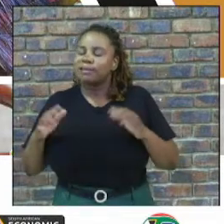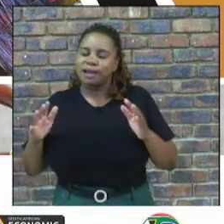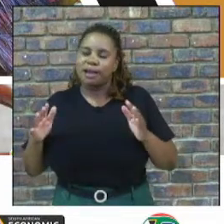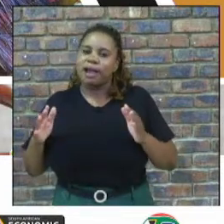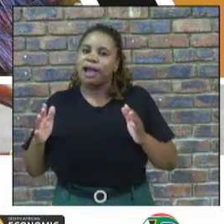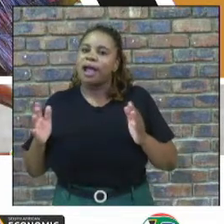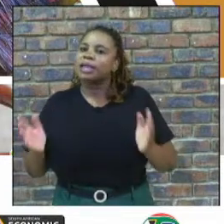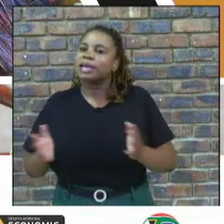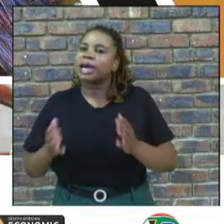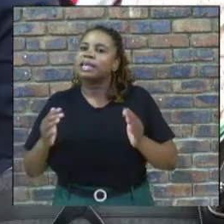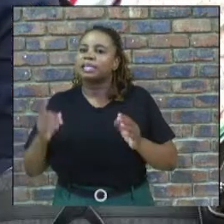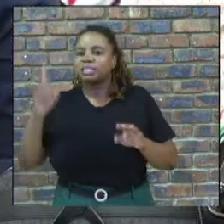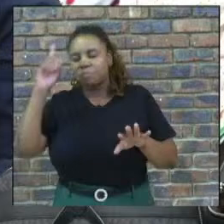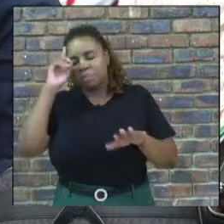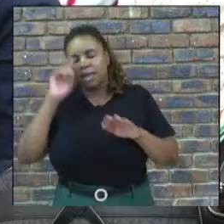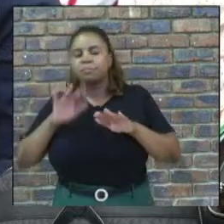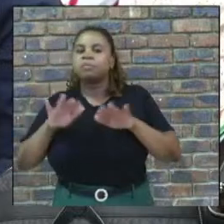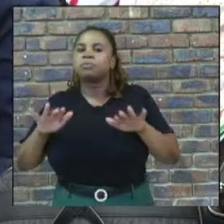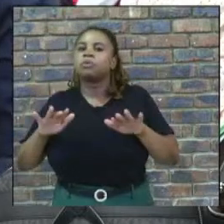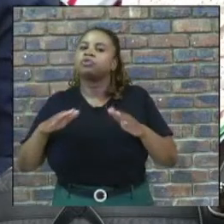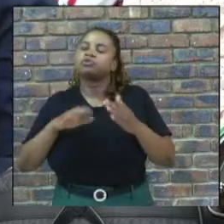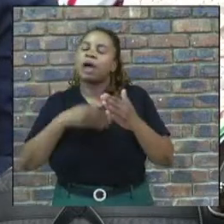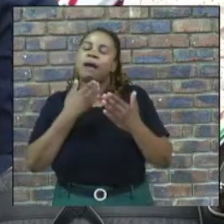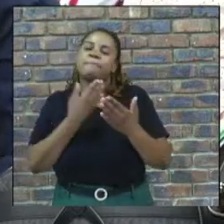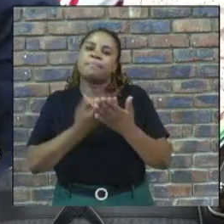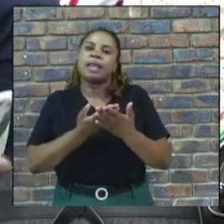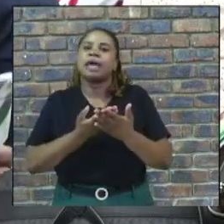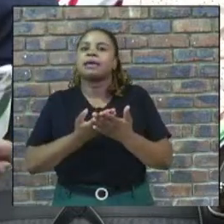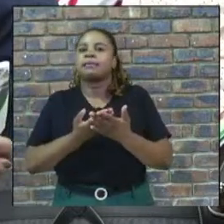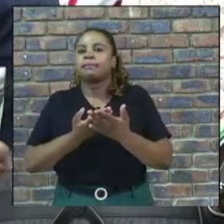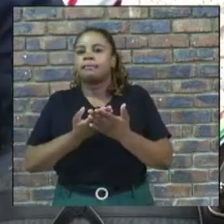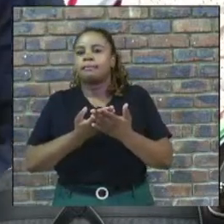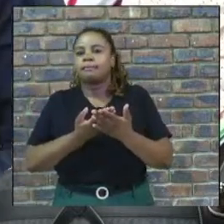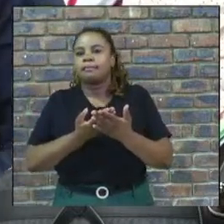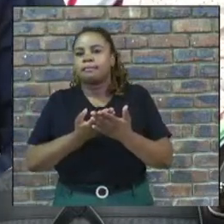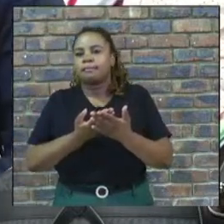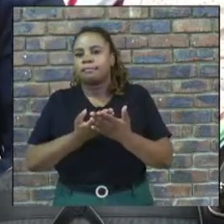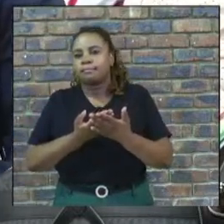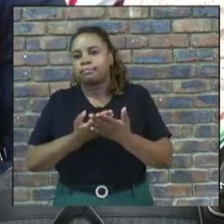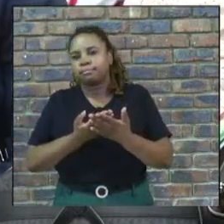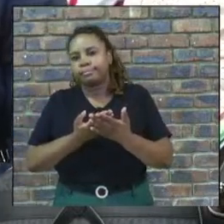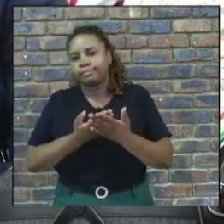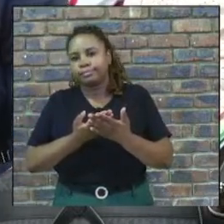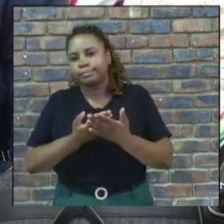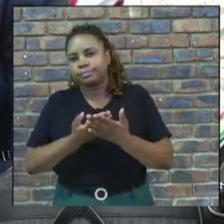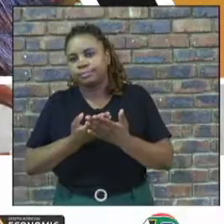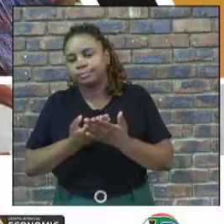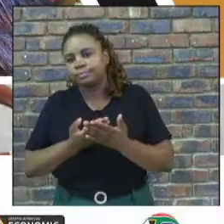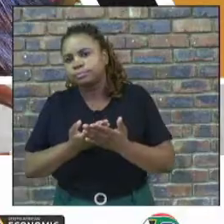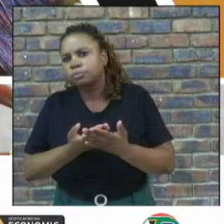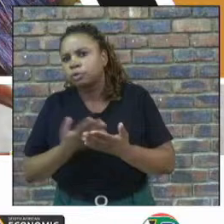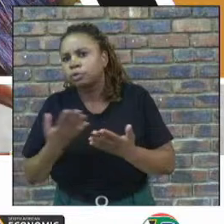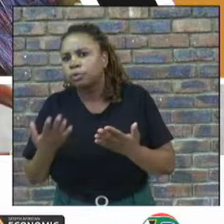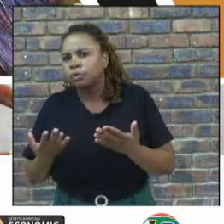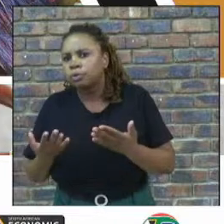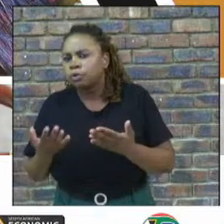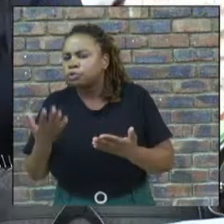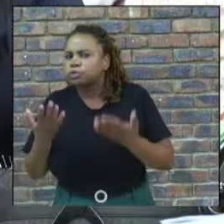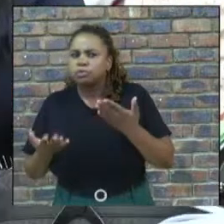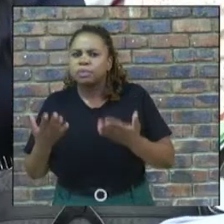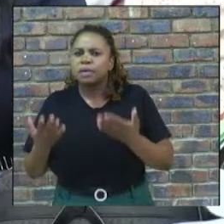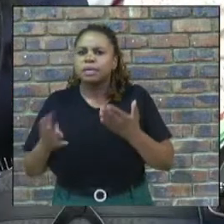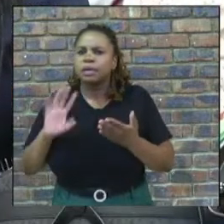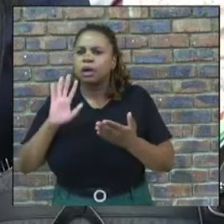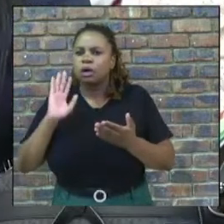in terms of that. And maybe let me also ask my colleagues to answer some of the